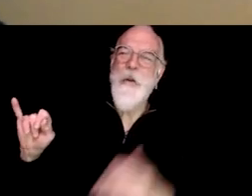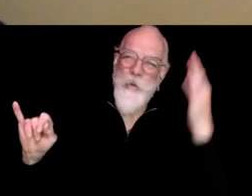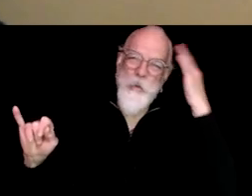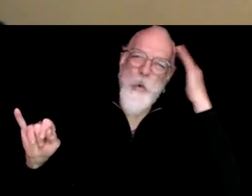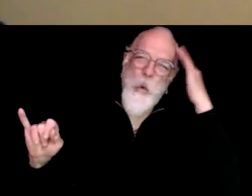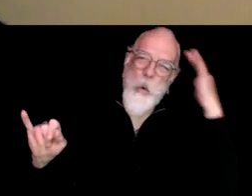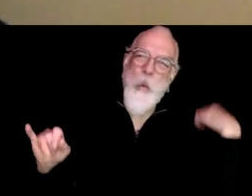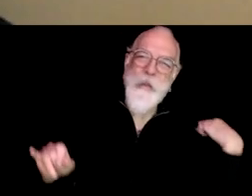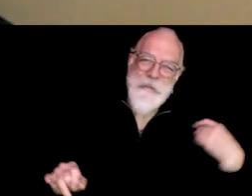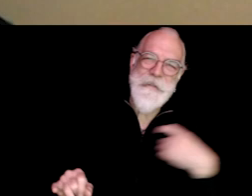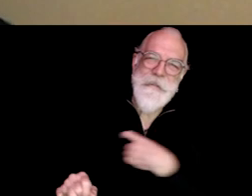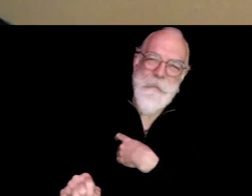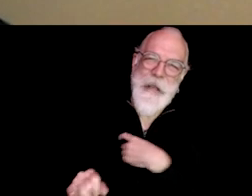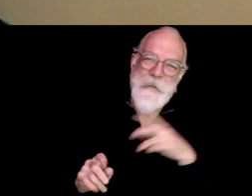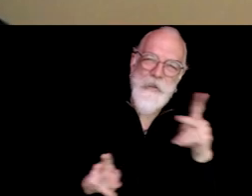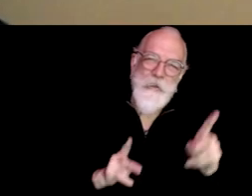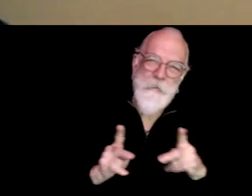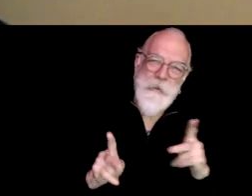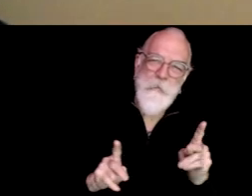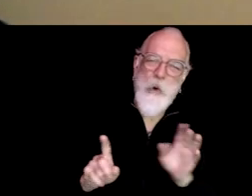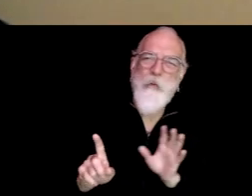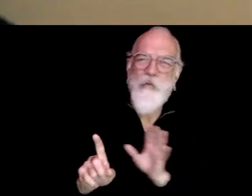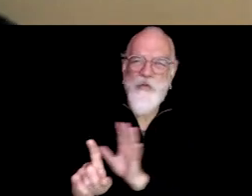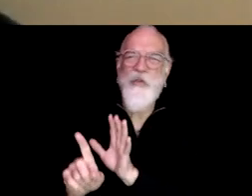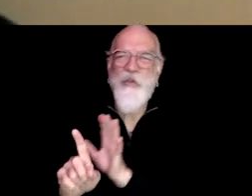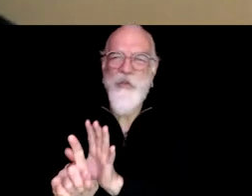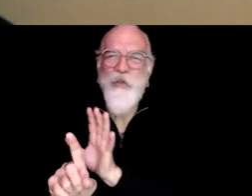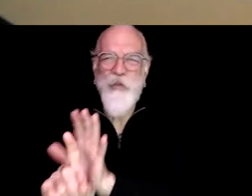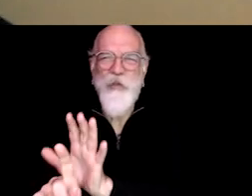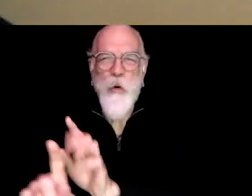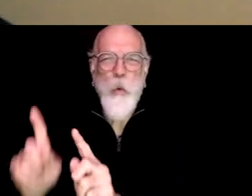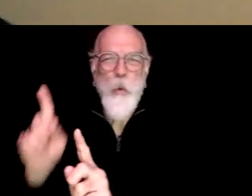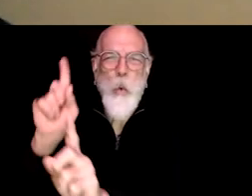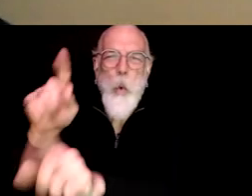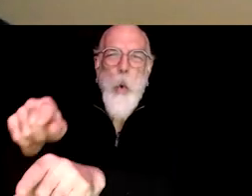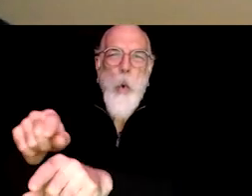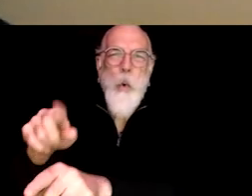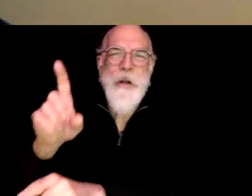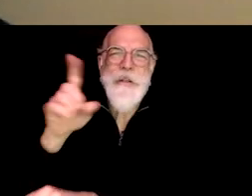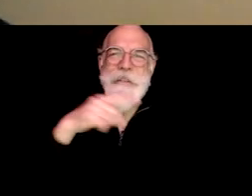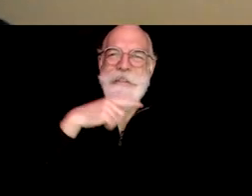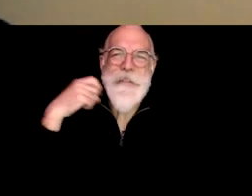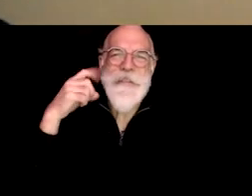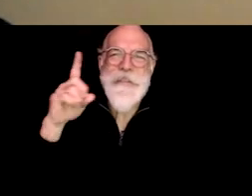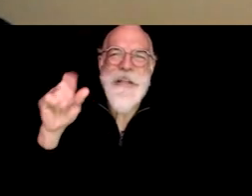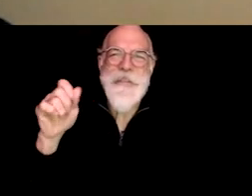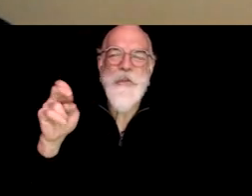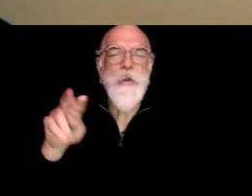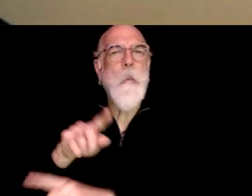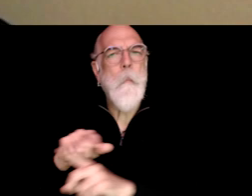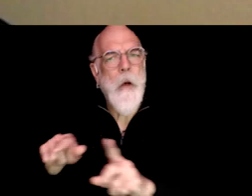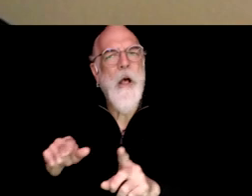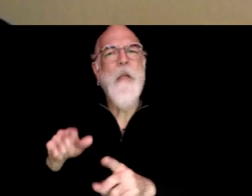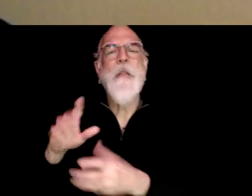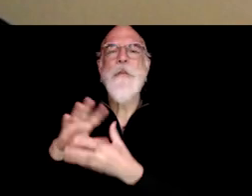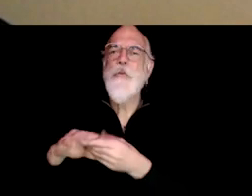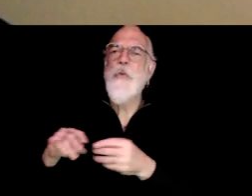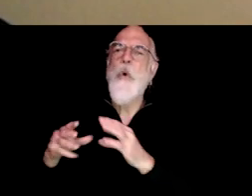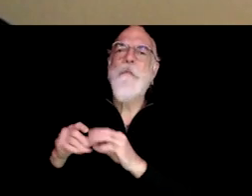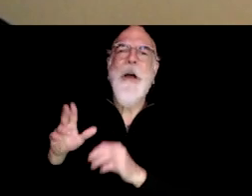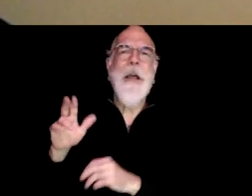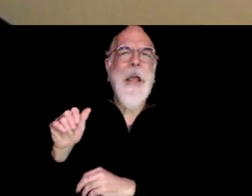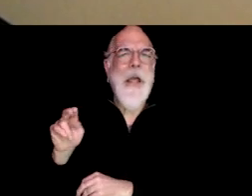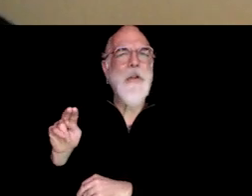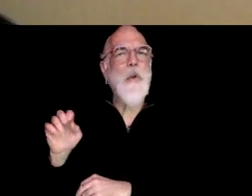the Spanish into the desert. Again, the realm of cantos, stories, songs,